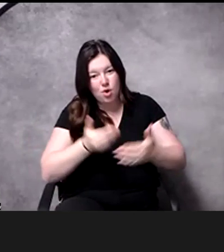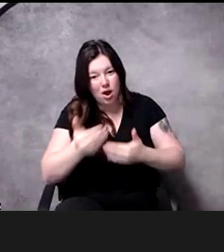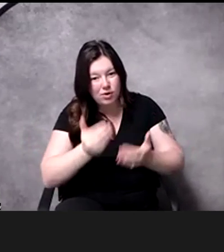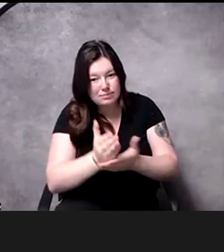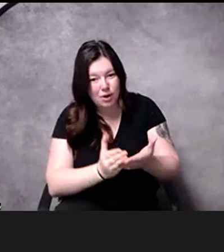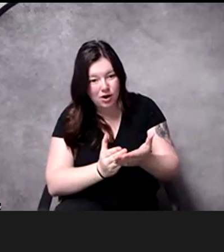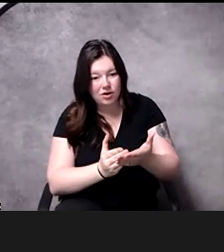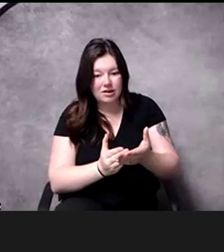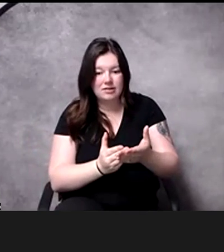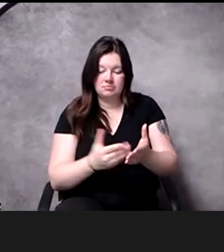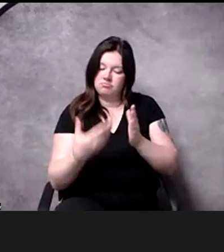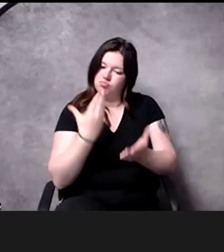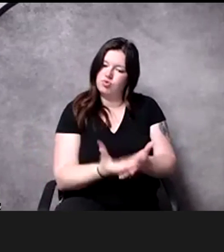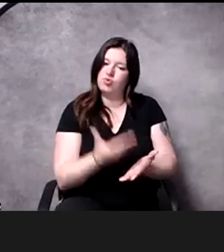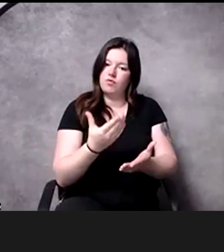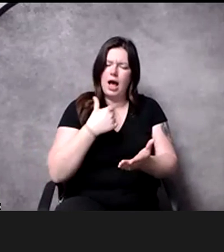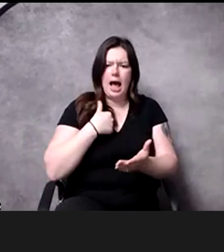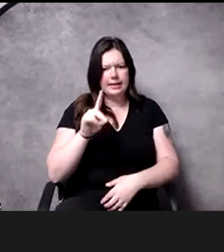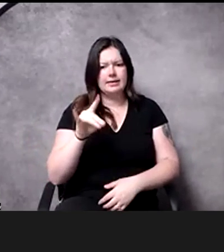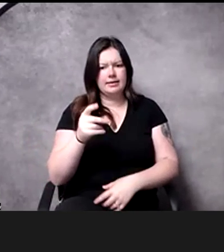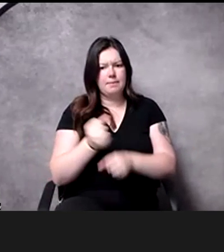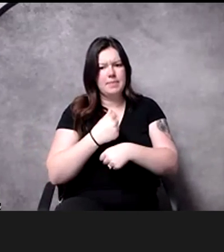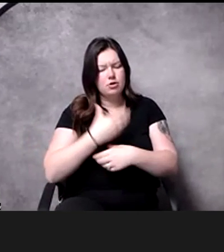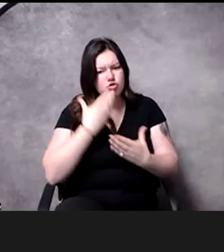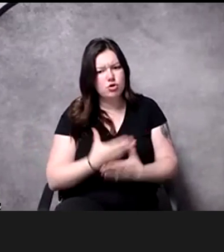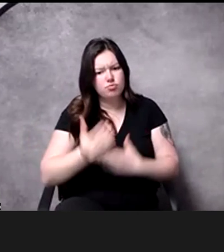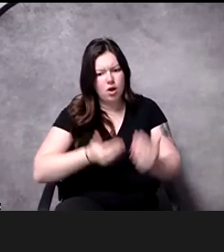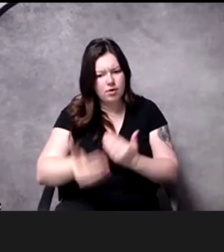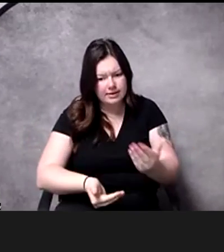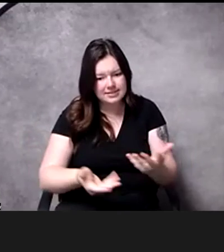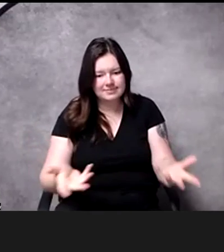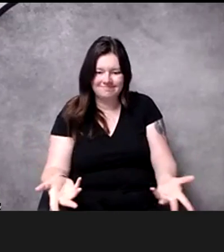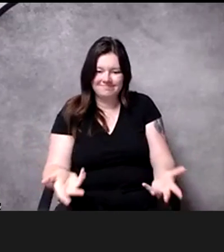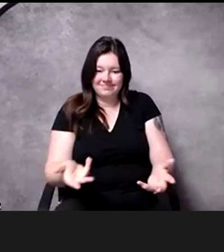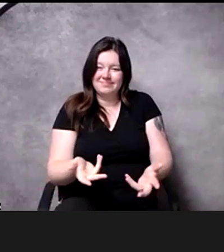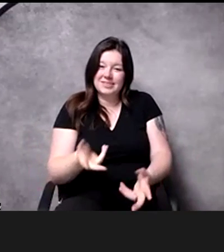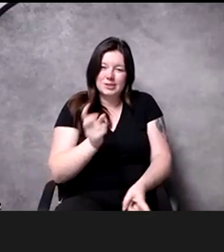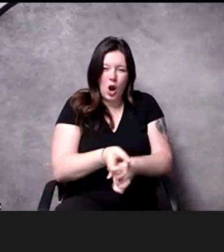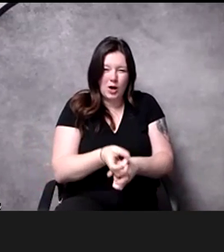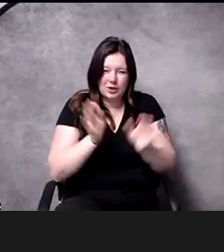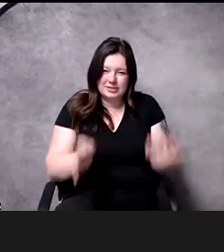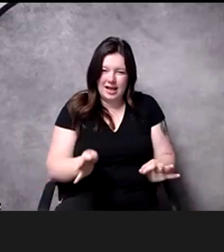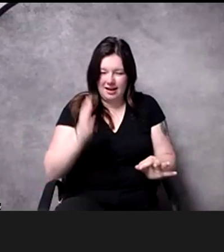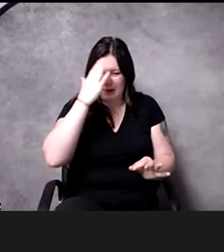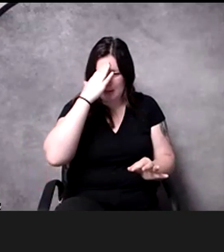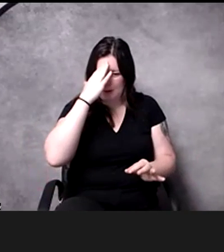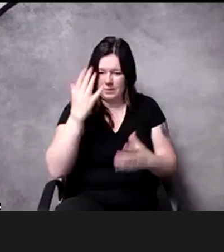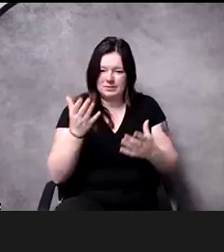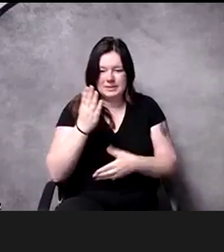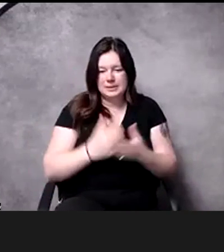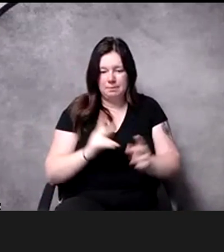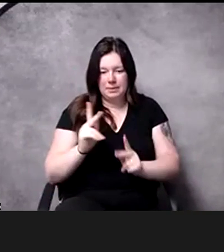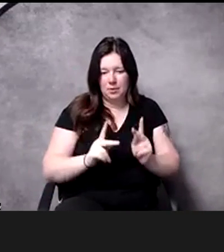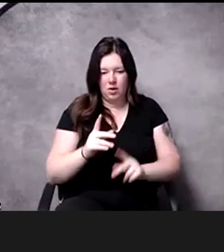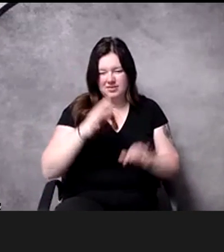you did make good progress. It can be a tough call sometimes. I mean, a lot of people will choose to go in a different direction, put in a new grant, because it